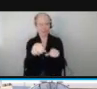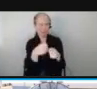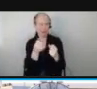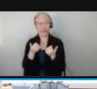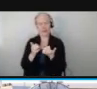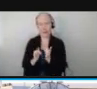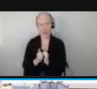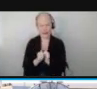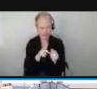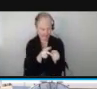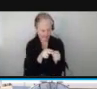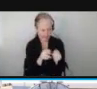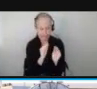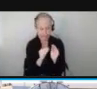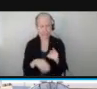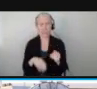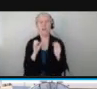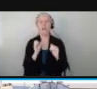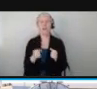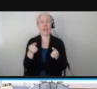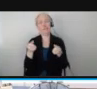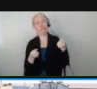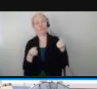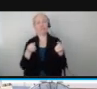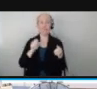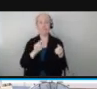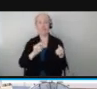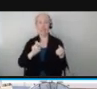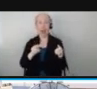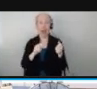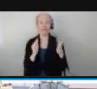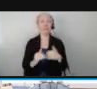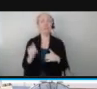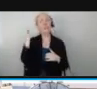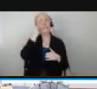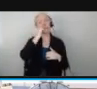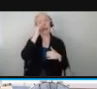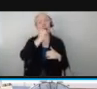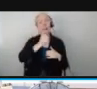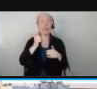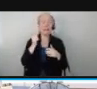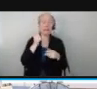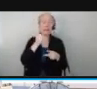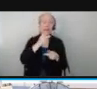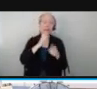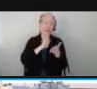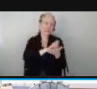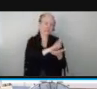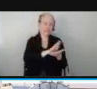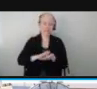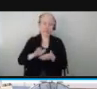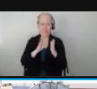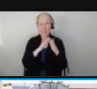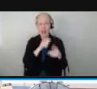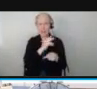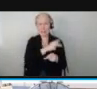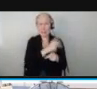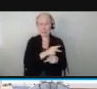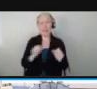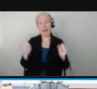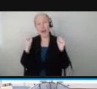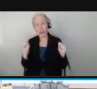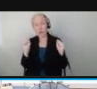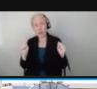your course, your navigation, perform daily housekeeping. You'll do outreach to the public back on Earth. You'll do your exercise,